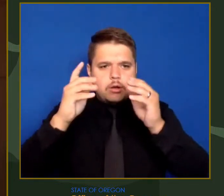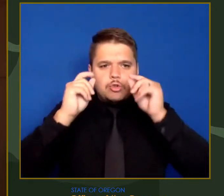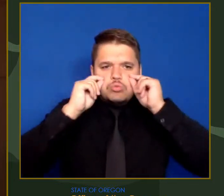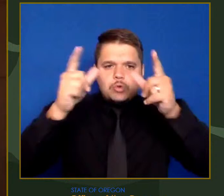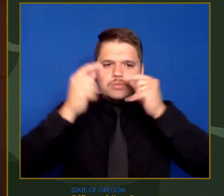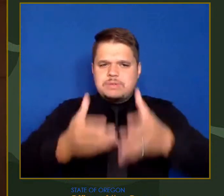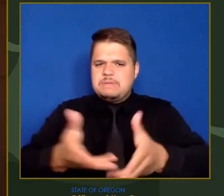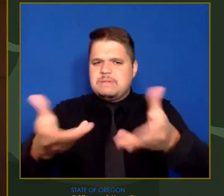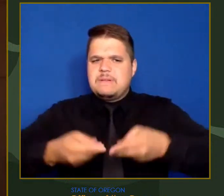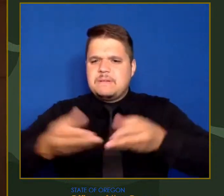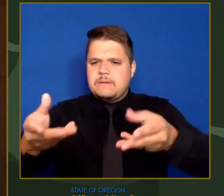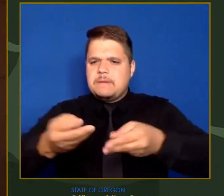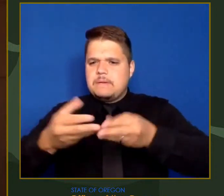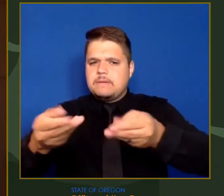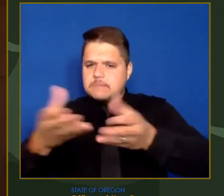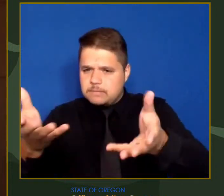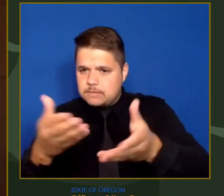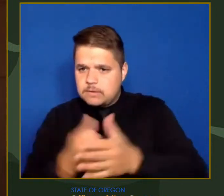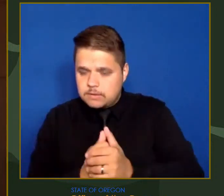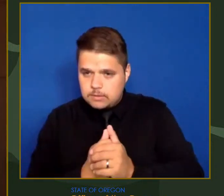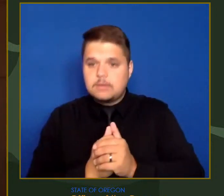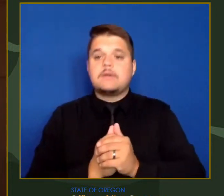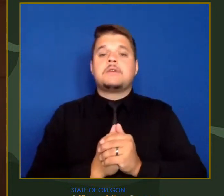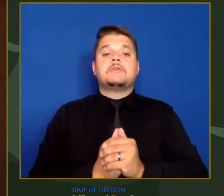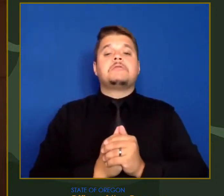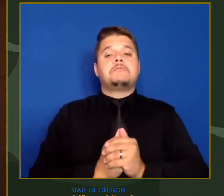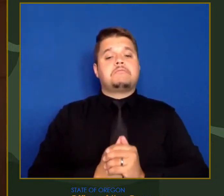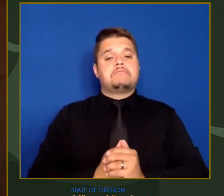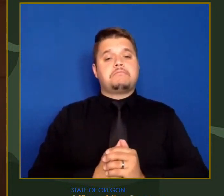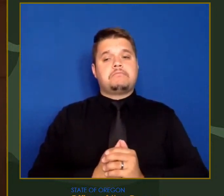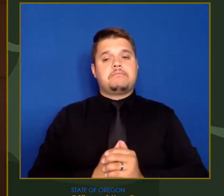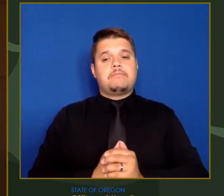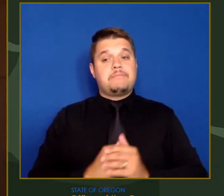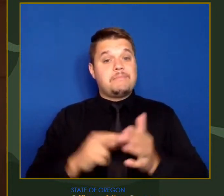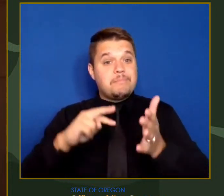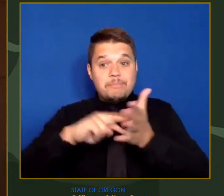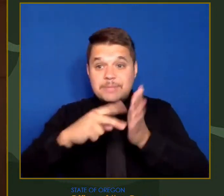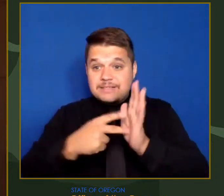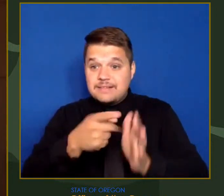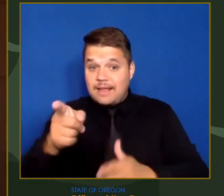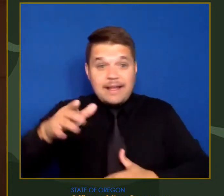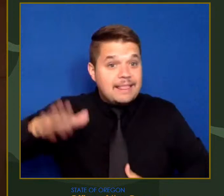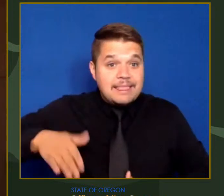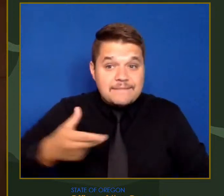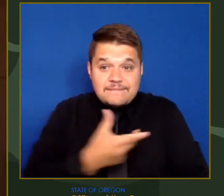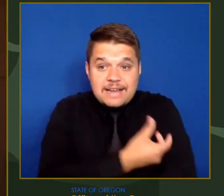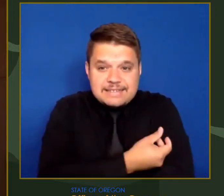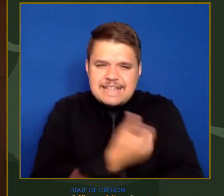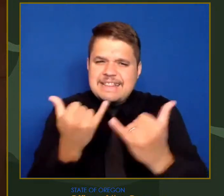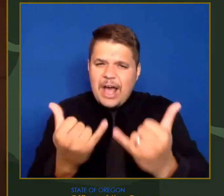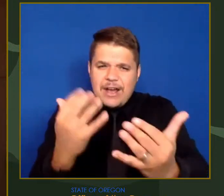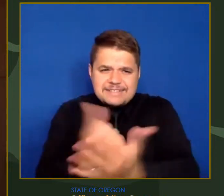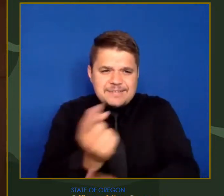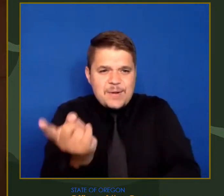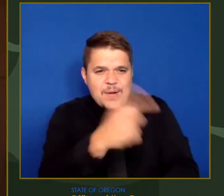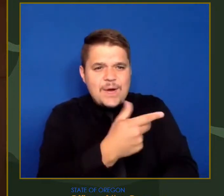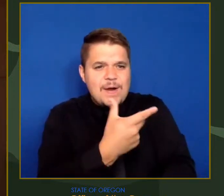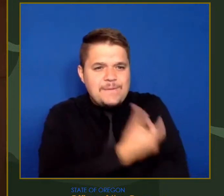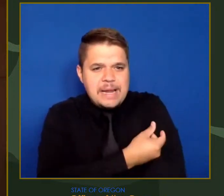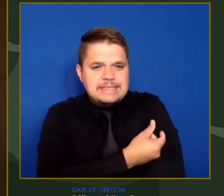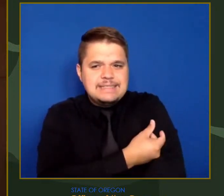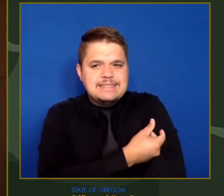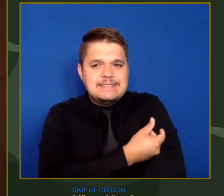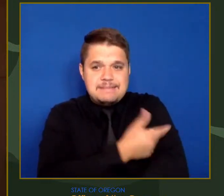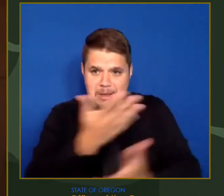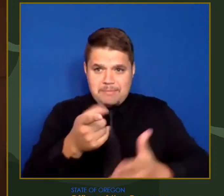So if you haven't yet been vaccinated, now is the time. You never know. You may just walk into a vaccine